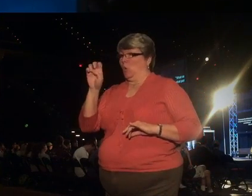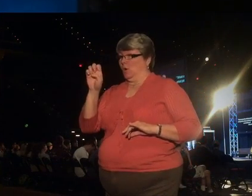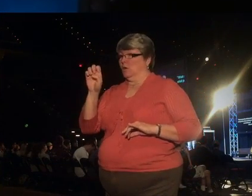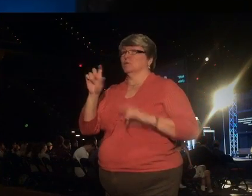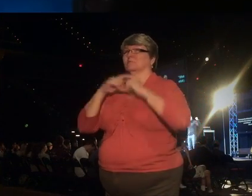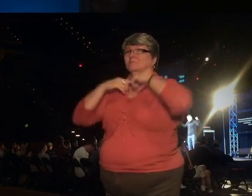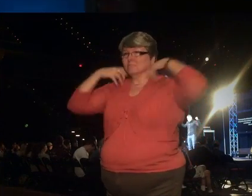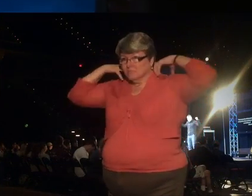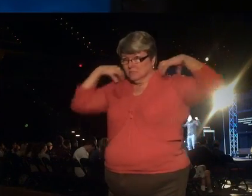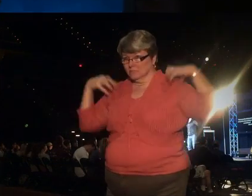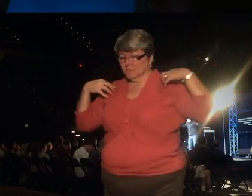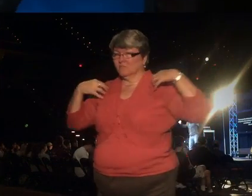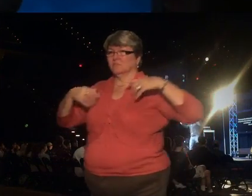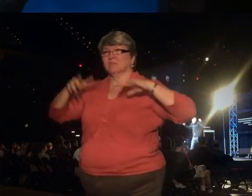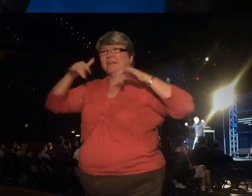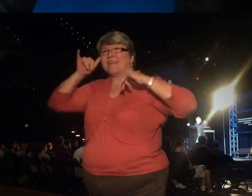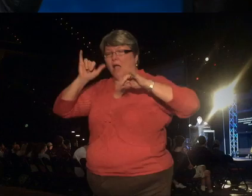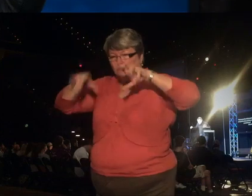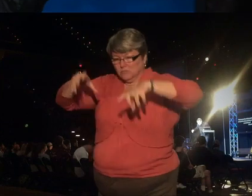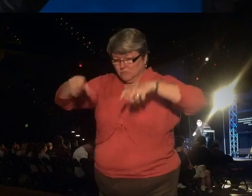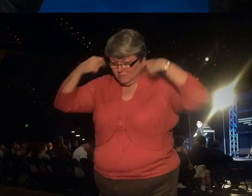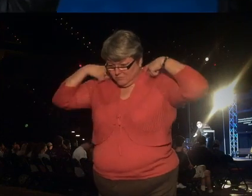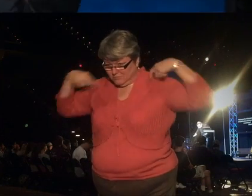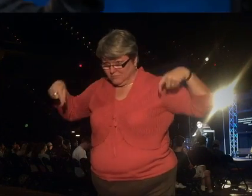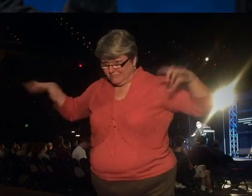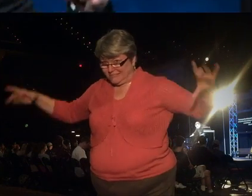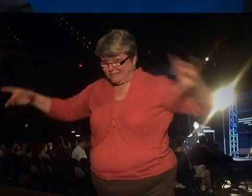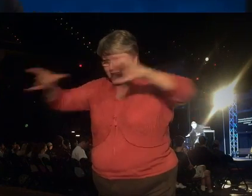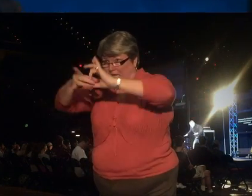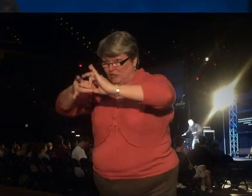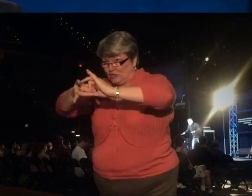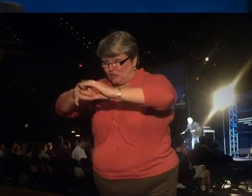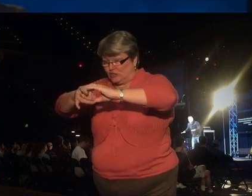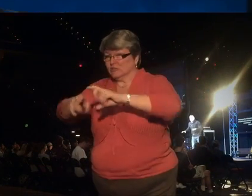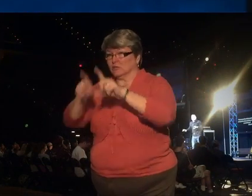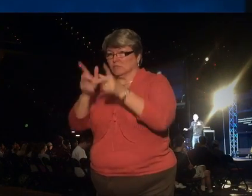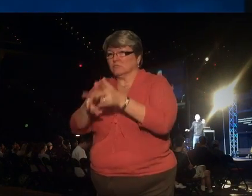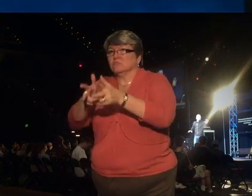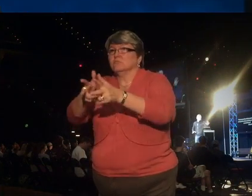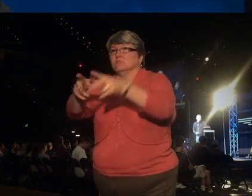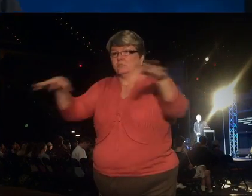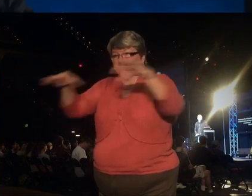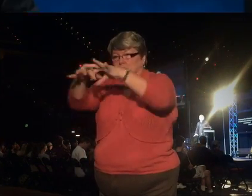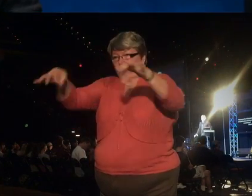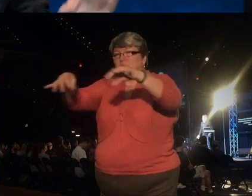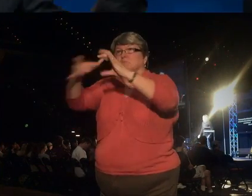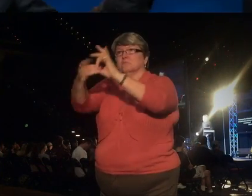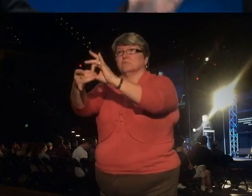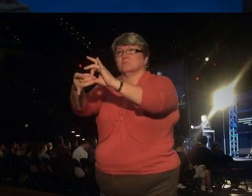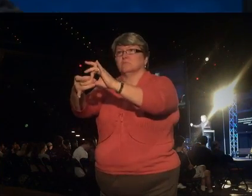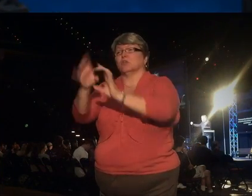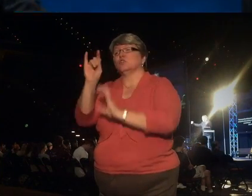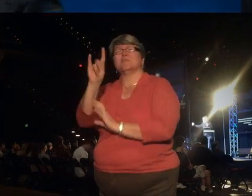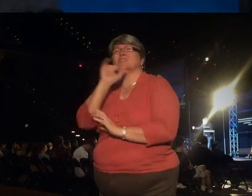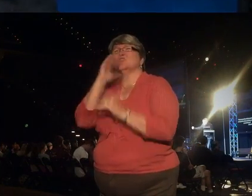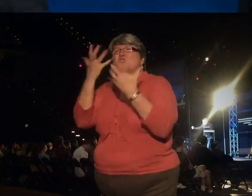on animals. And you would put them on it as they were kind of working the fields. And what Deuteronomy was saying is, you